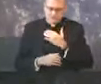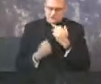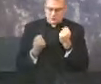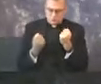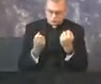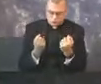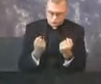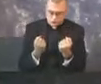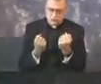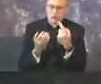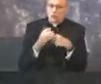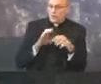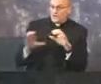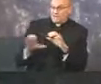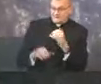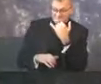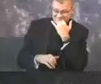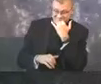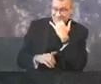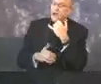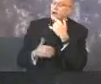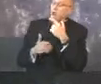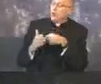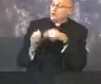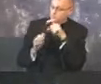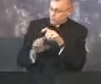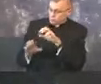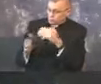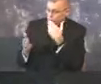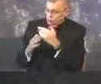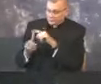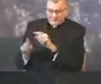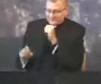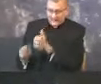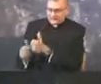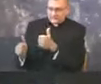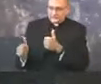words, in what I have done and in what I have failed to do,